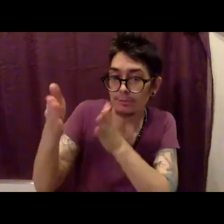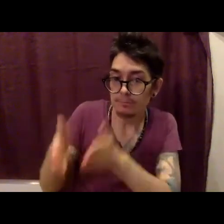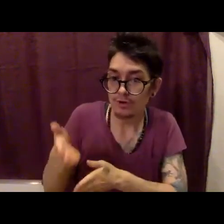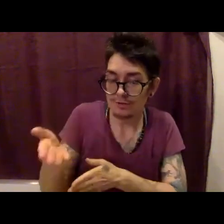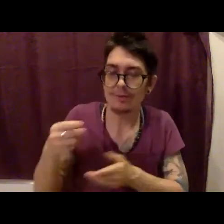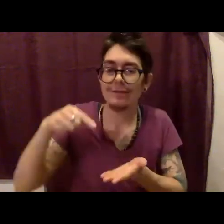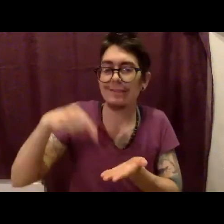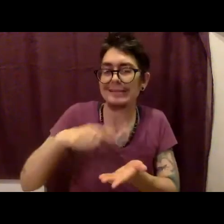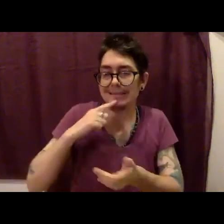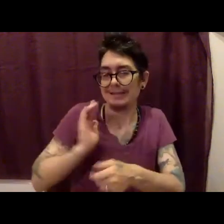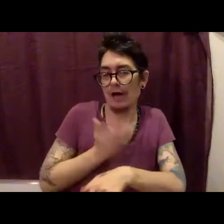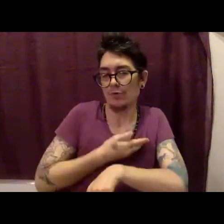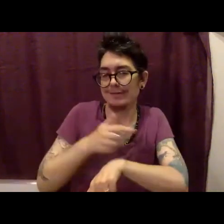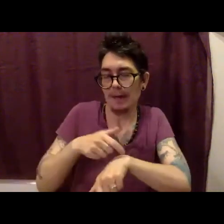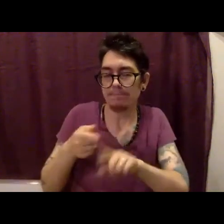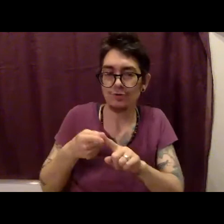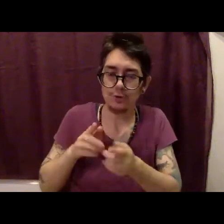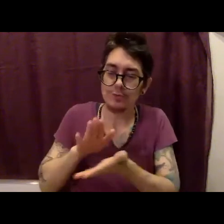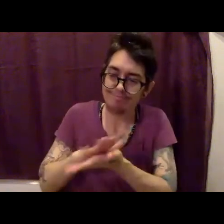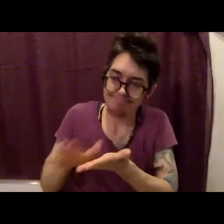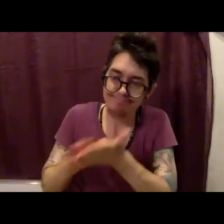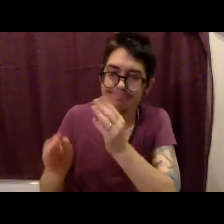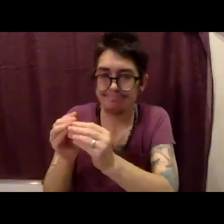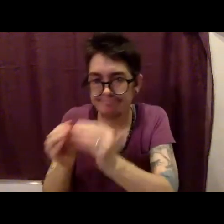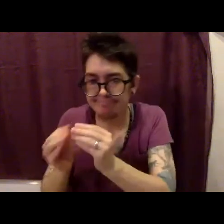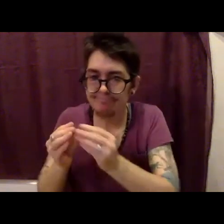And so, you know, if we make a mistake, and so there's a person who,